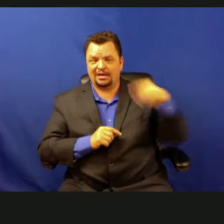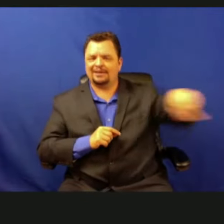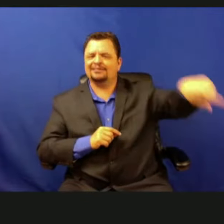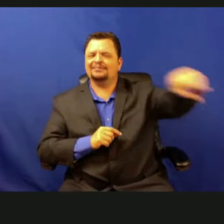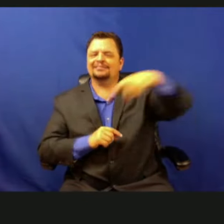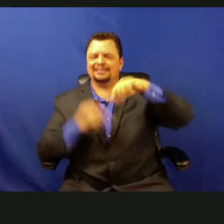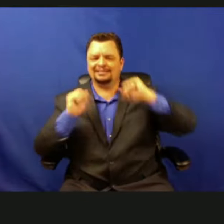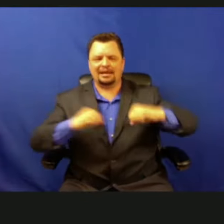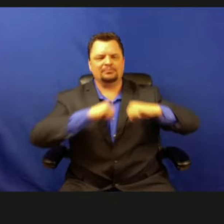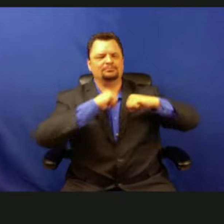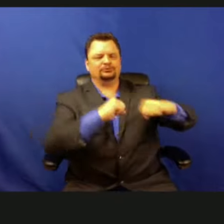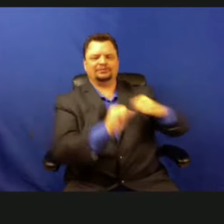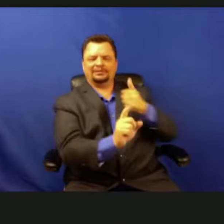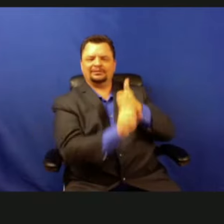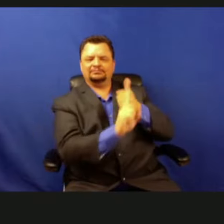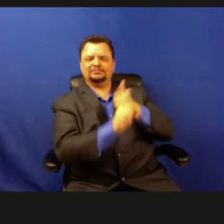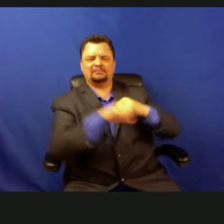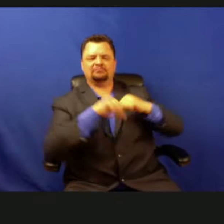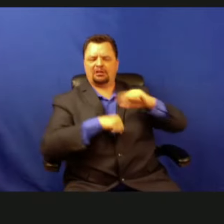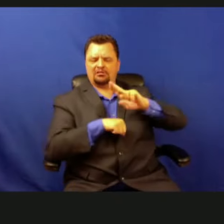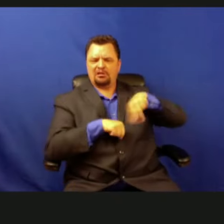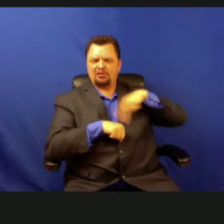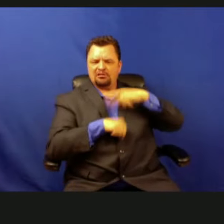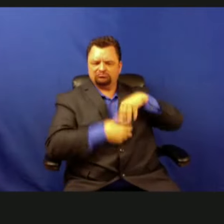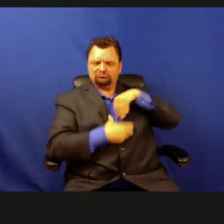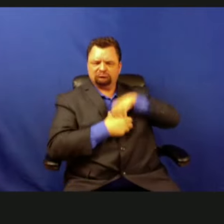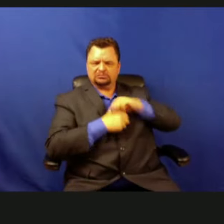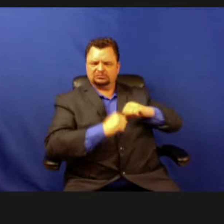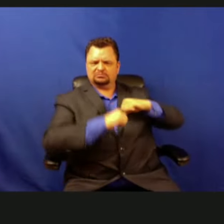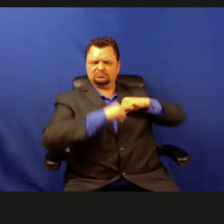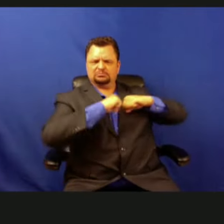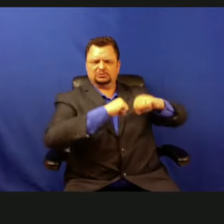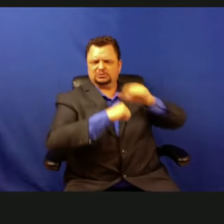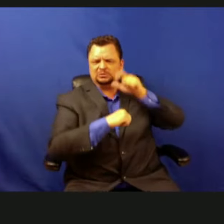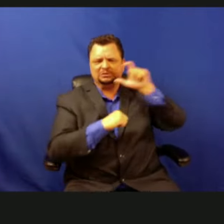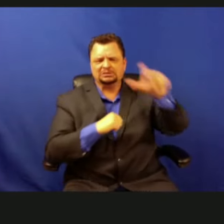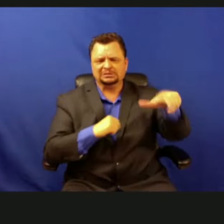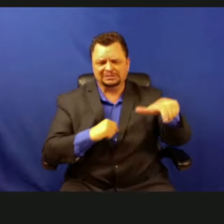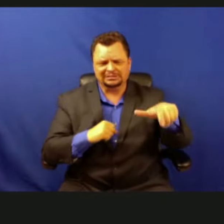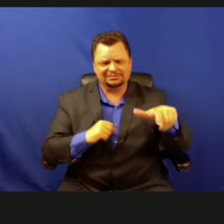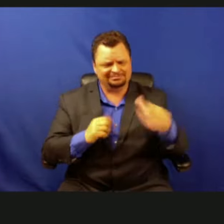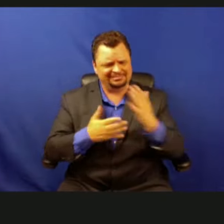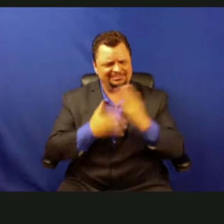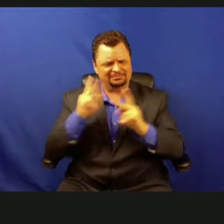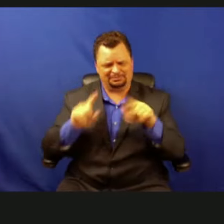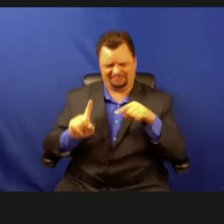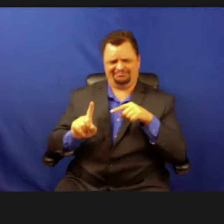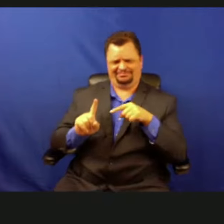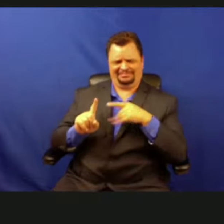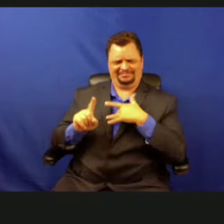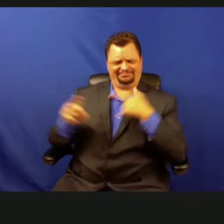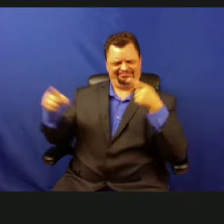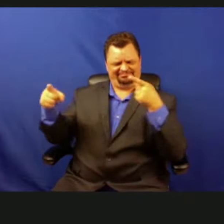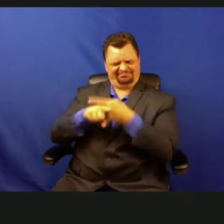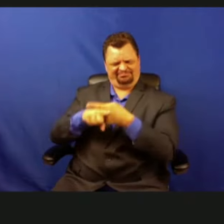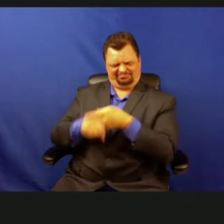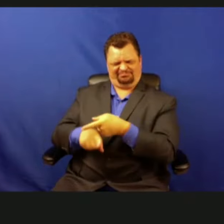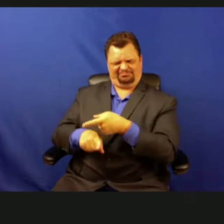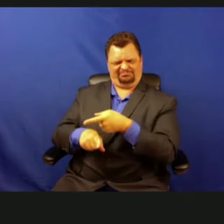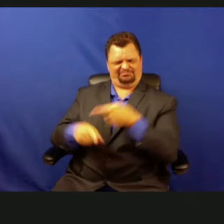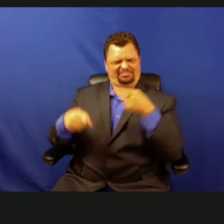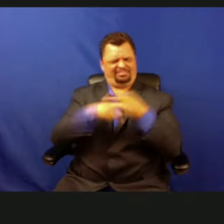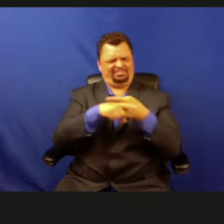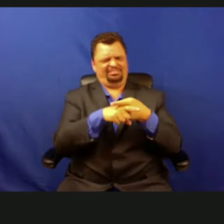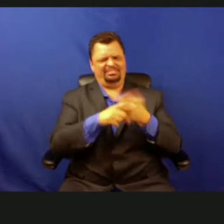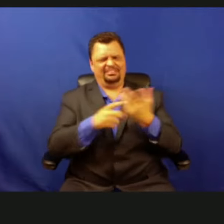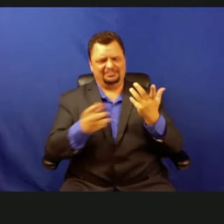of mixed messaging when it comes to booster shots? Some people say it's necessary to get us out of this, and some people think it's wrong